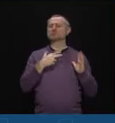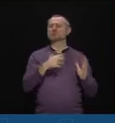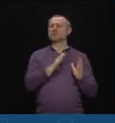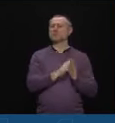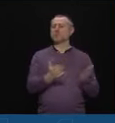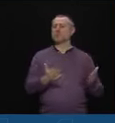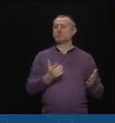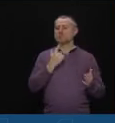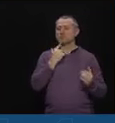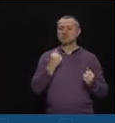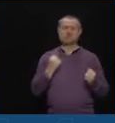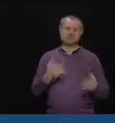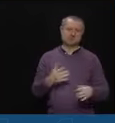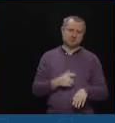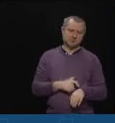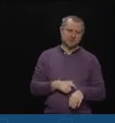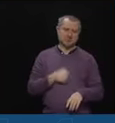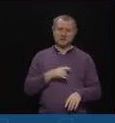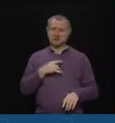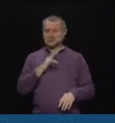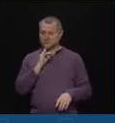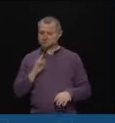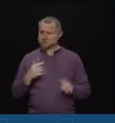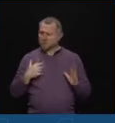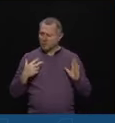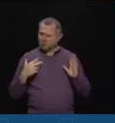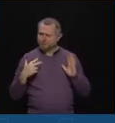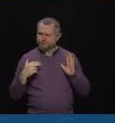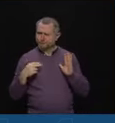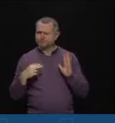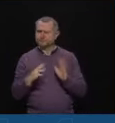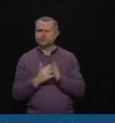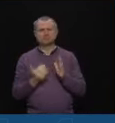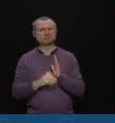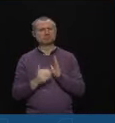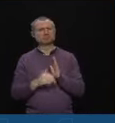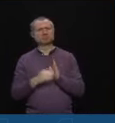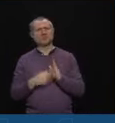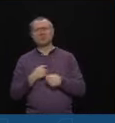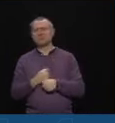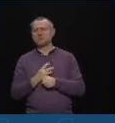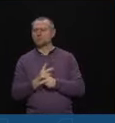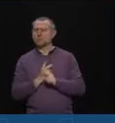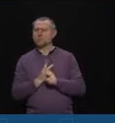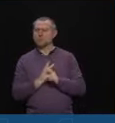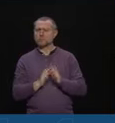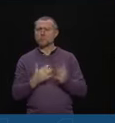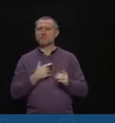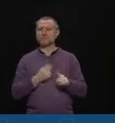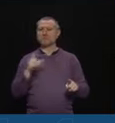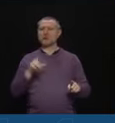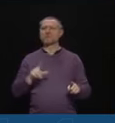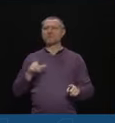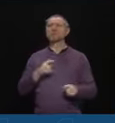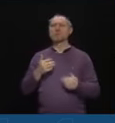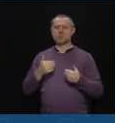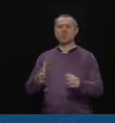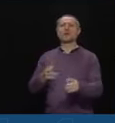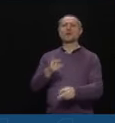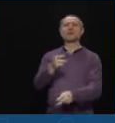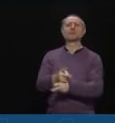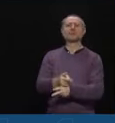the grit of this tiny woman that the librarian says, why don't you just keep it? No, I had to pay for it, but it was my book. It was